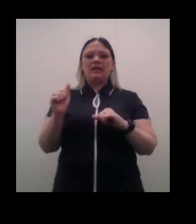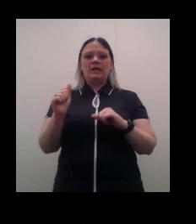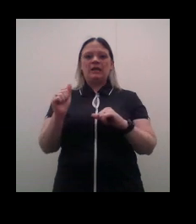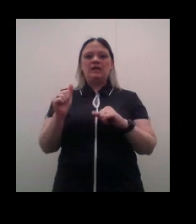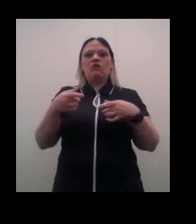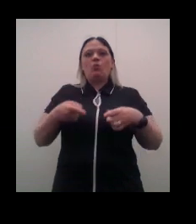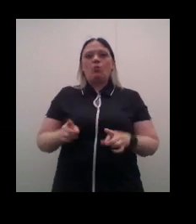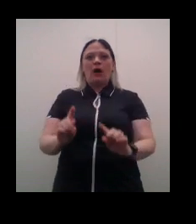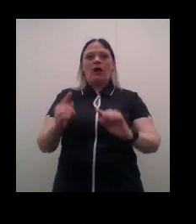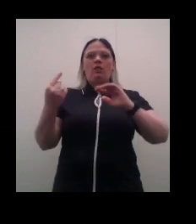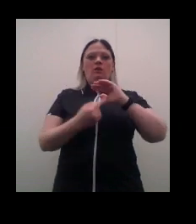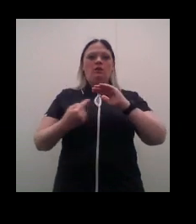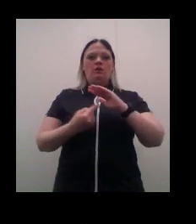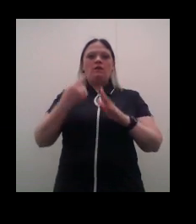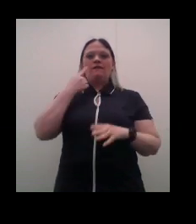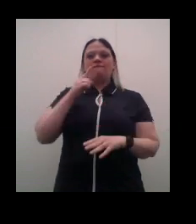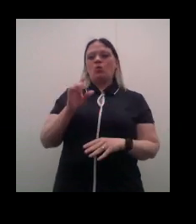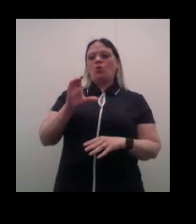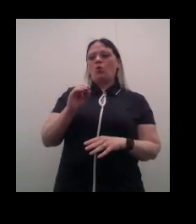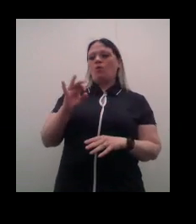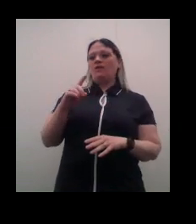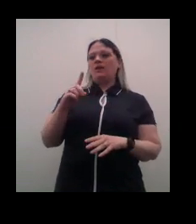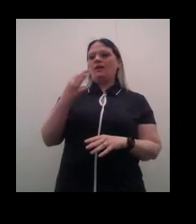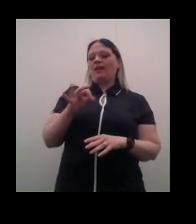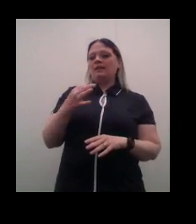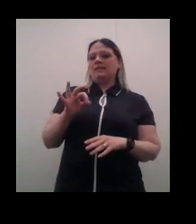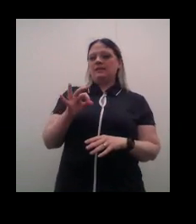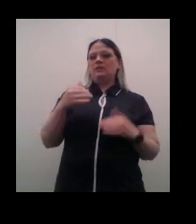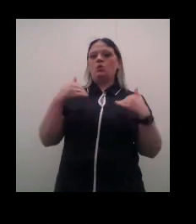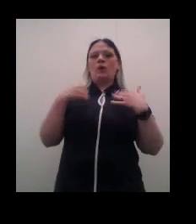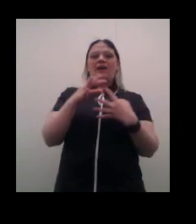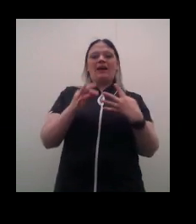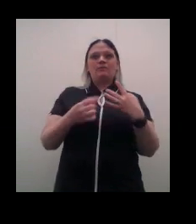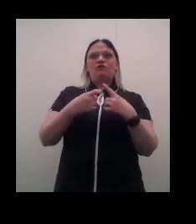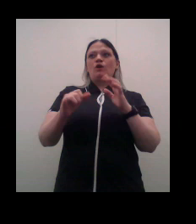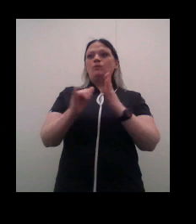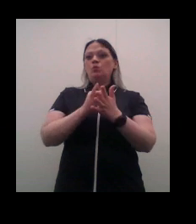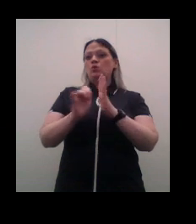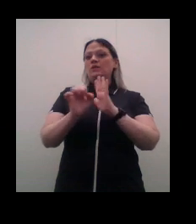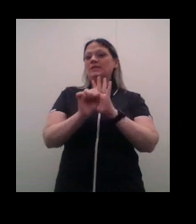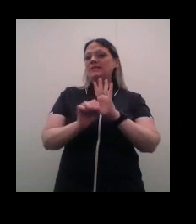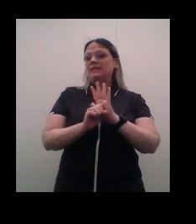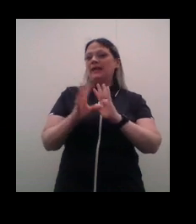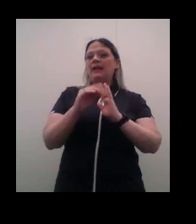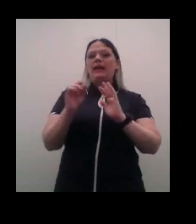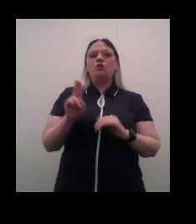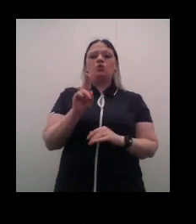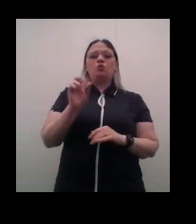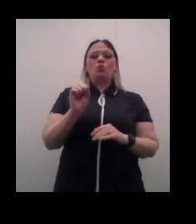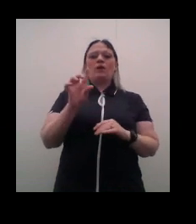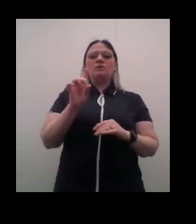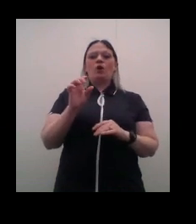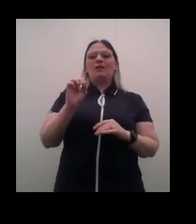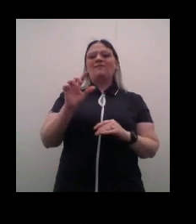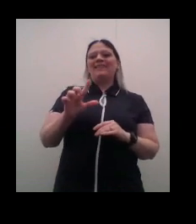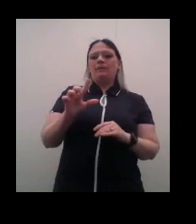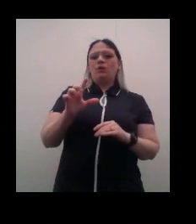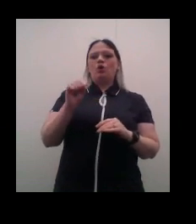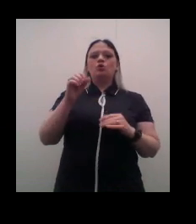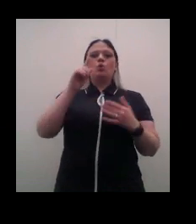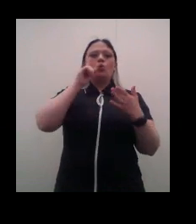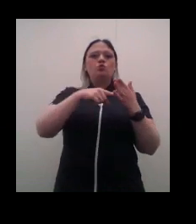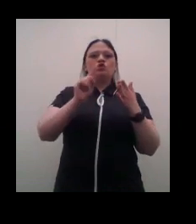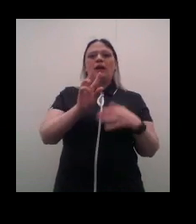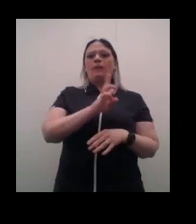in isolation for COVID-19. There are options from the New York State and the U.S. Department of Labor. So please look at